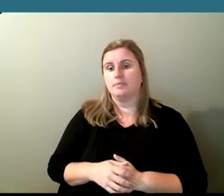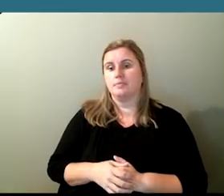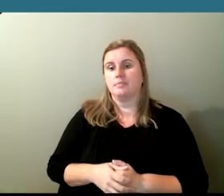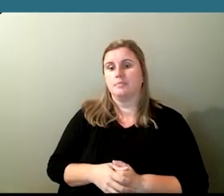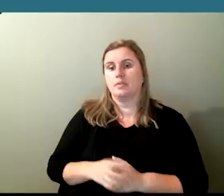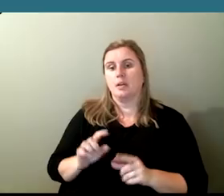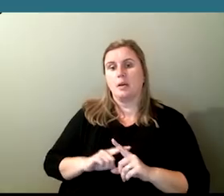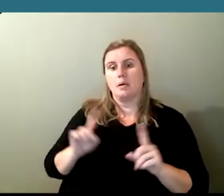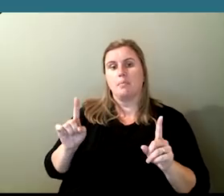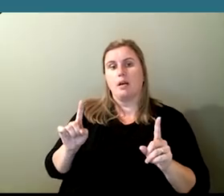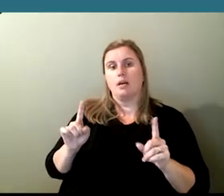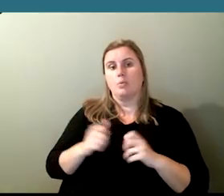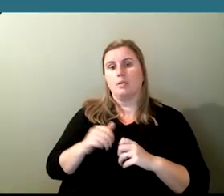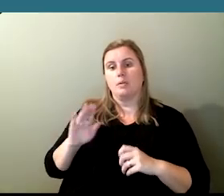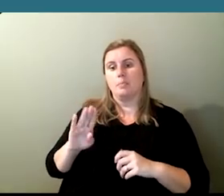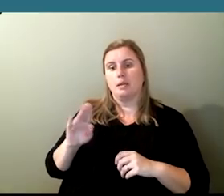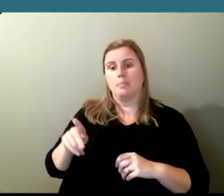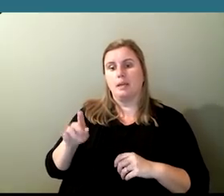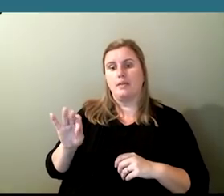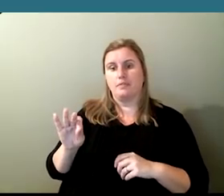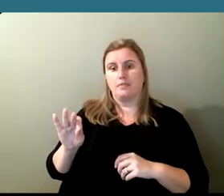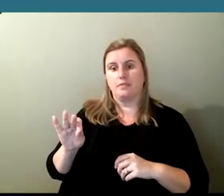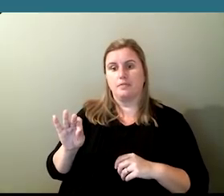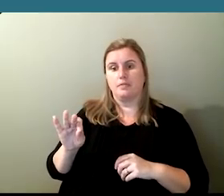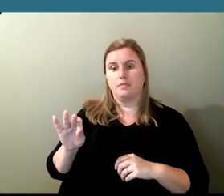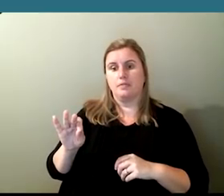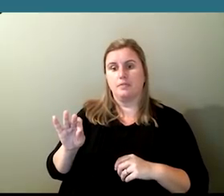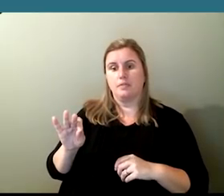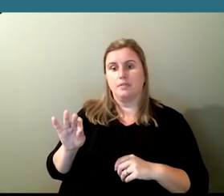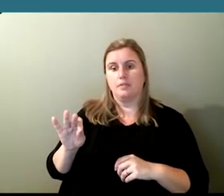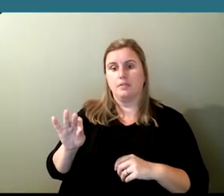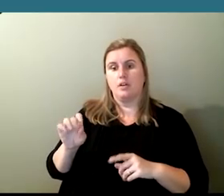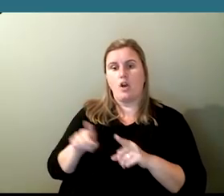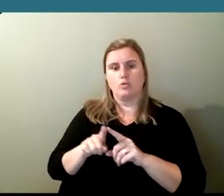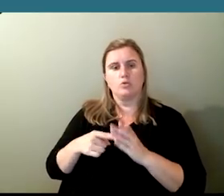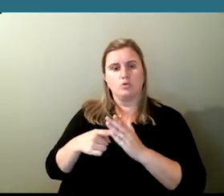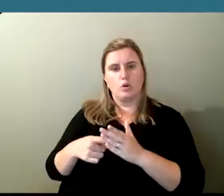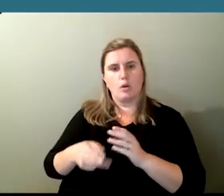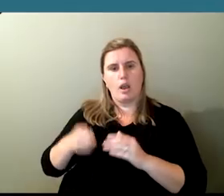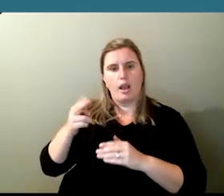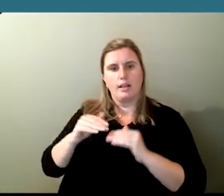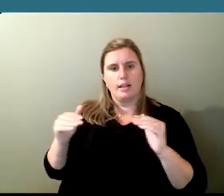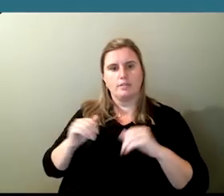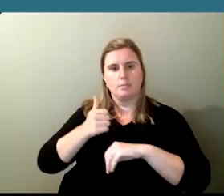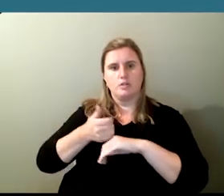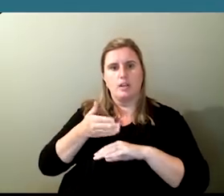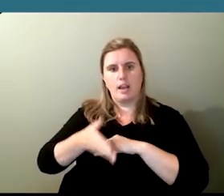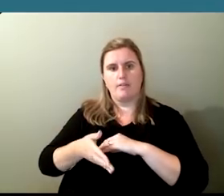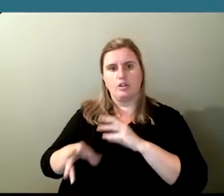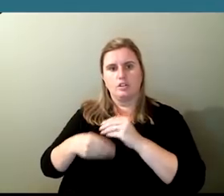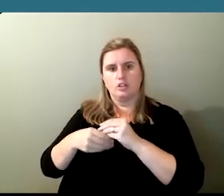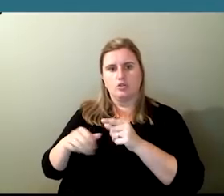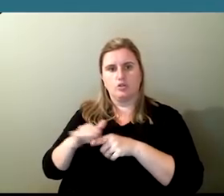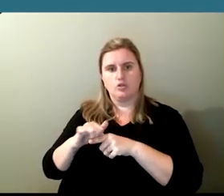but with BPF also showing high levels of implementation just after an additional